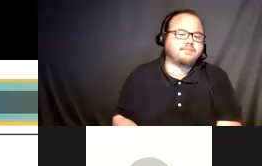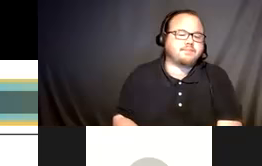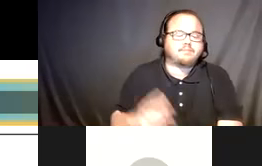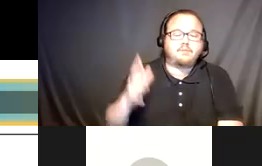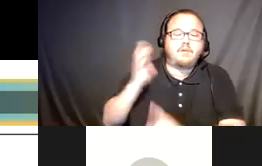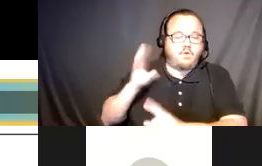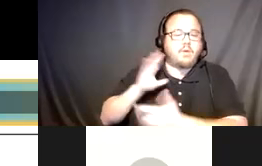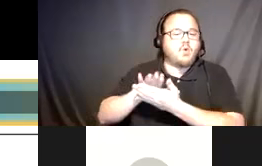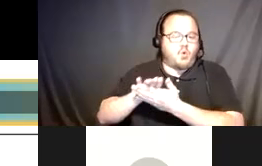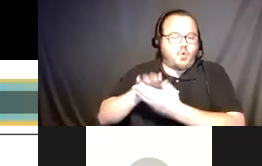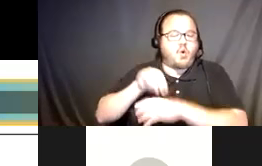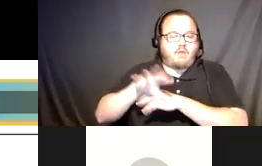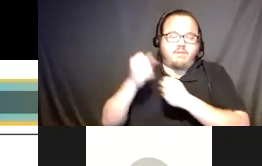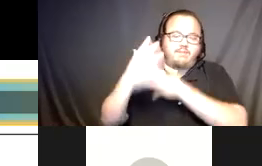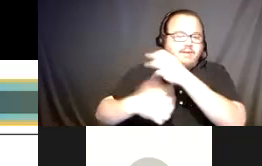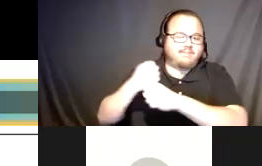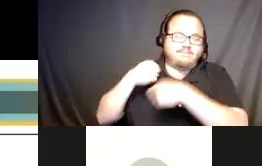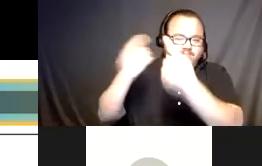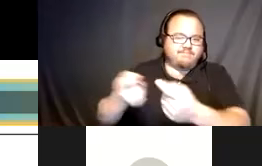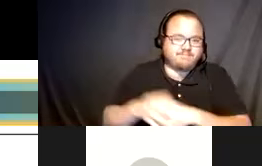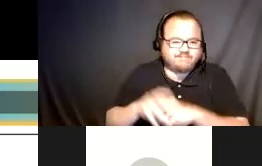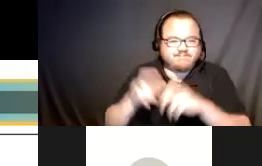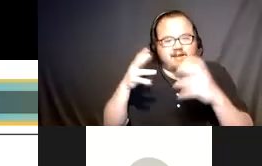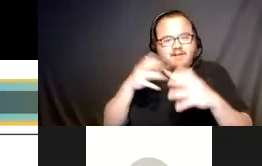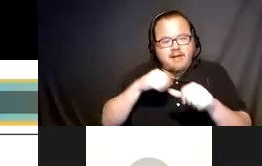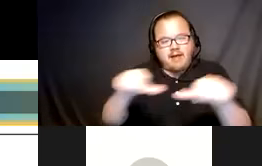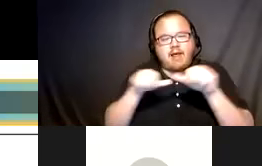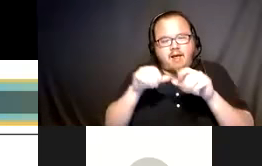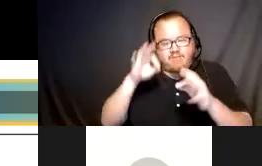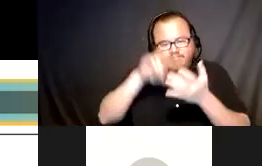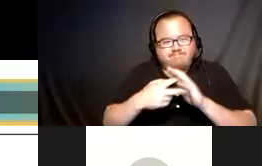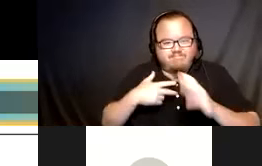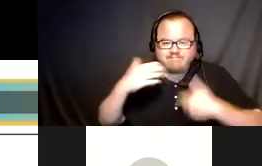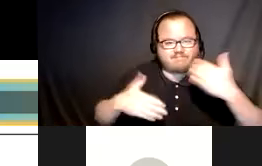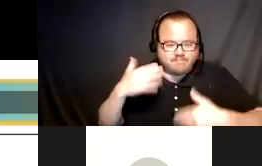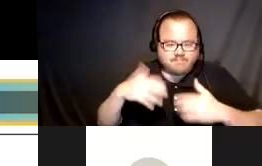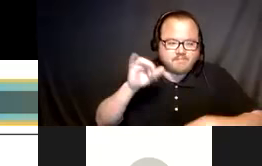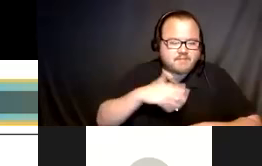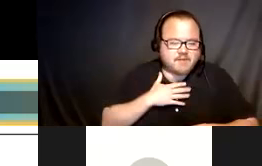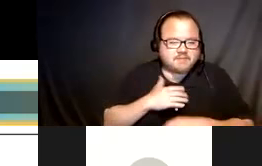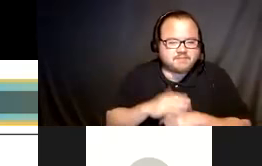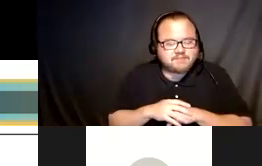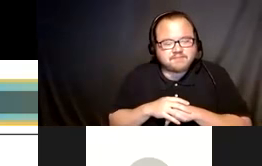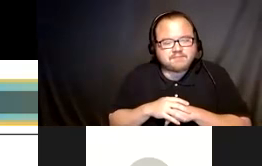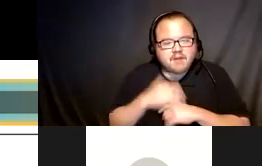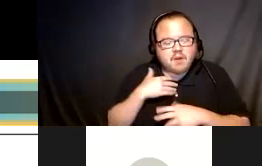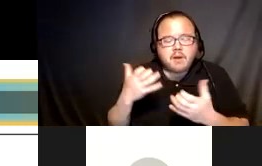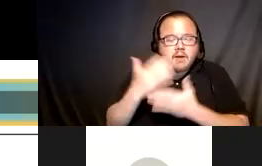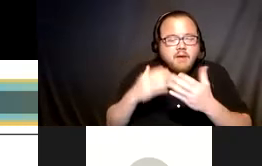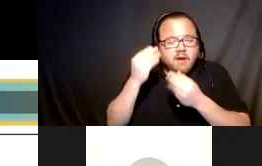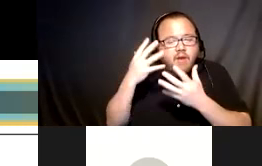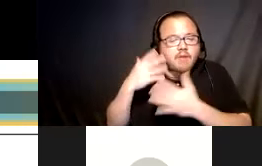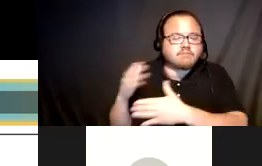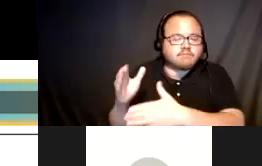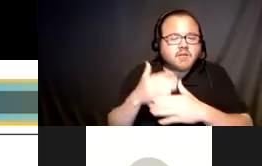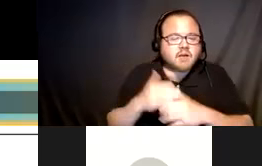school counselor for a lot of years, so this has been kind of an area of focus for mine. But I just wanted to share some information. We have a